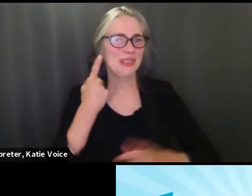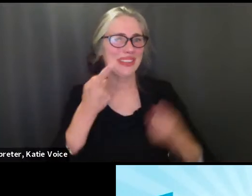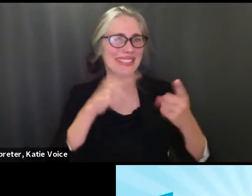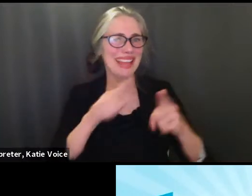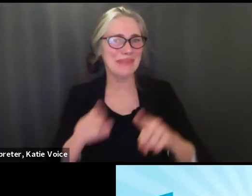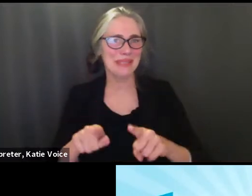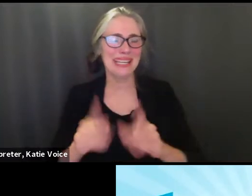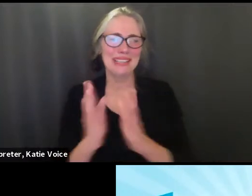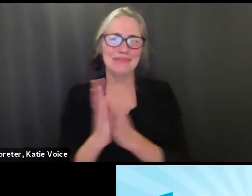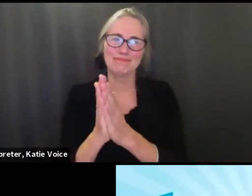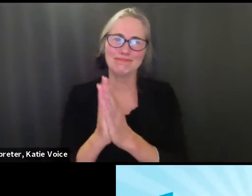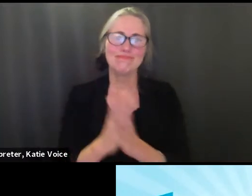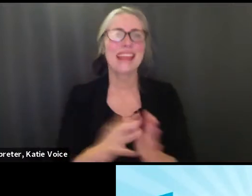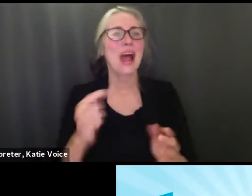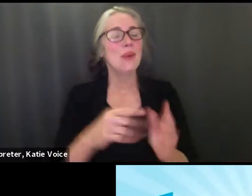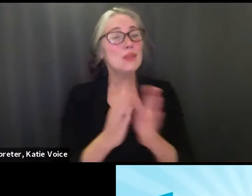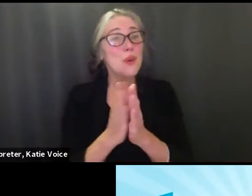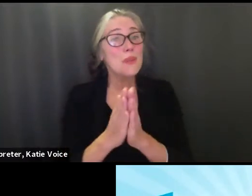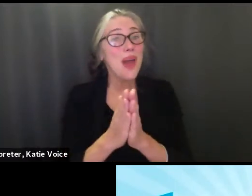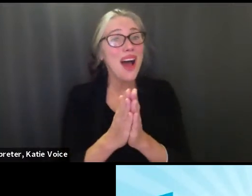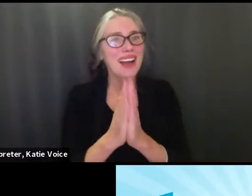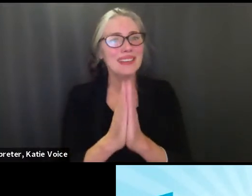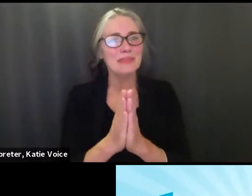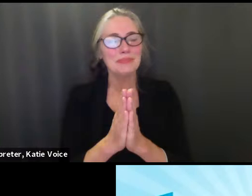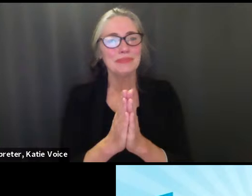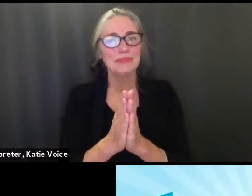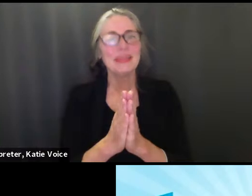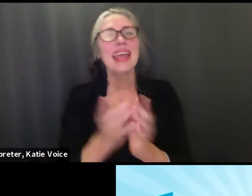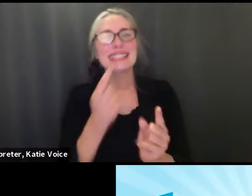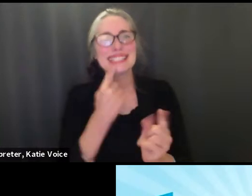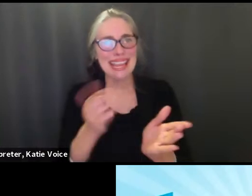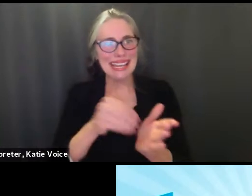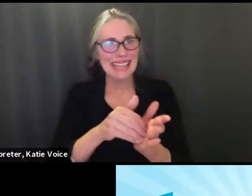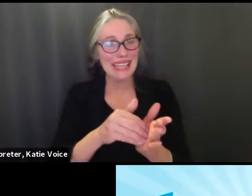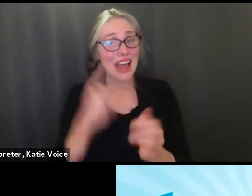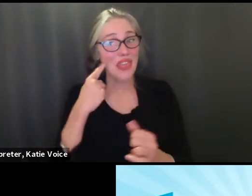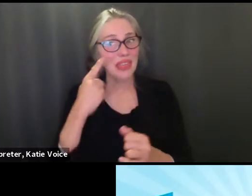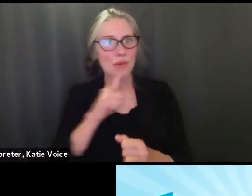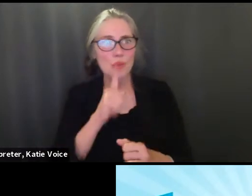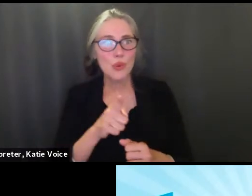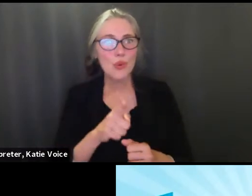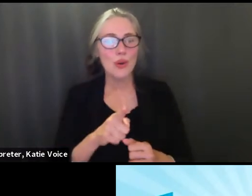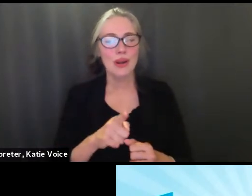want to, again, applaud and also echo the spirit of